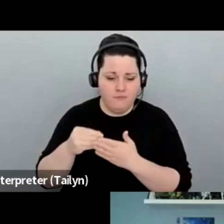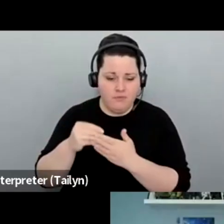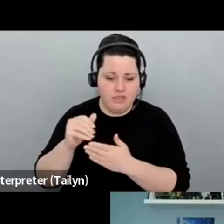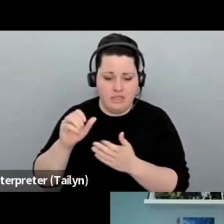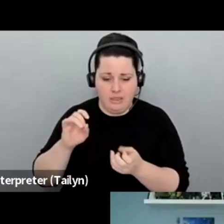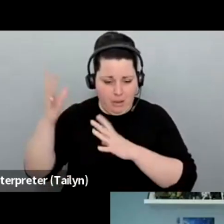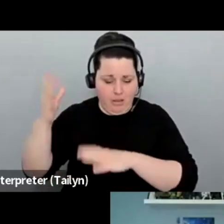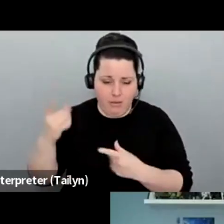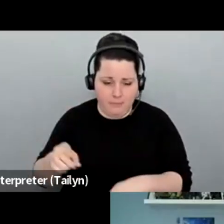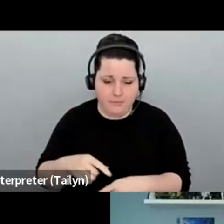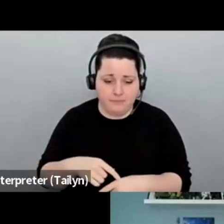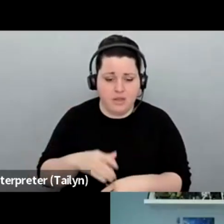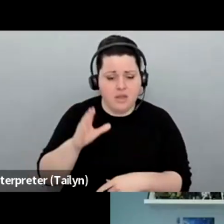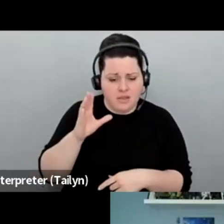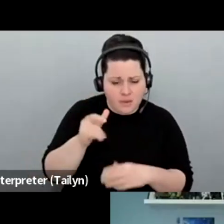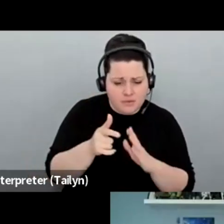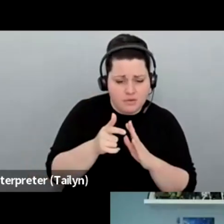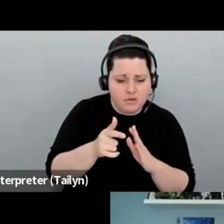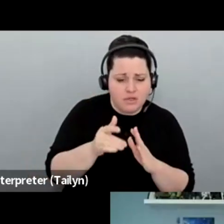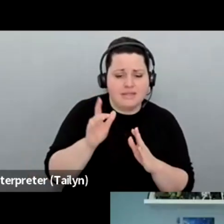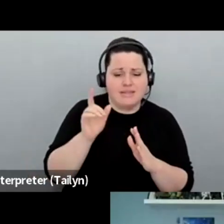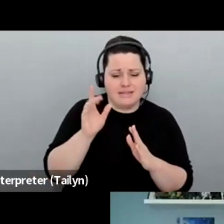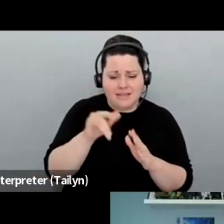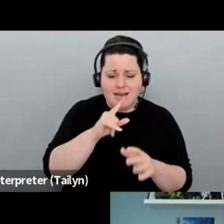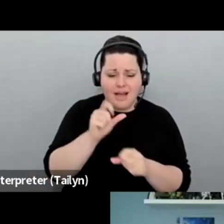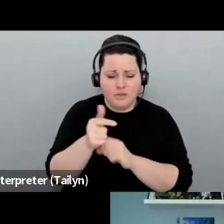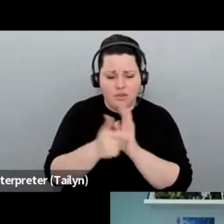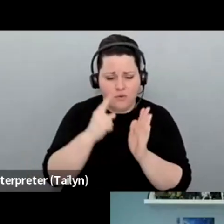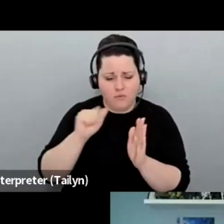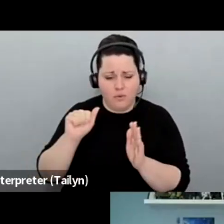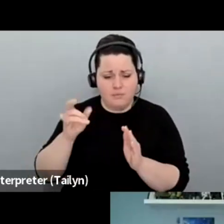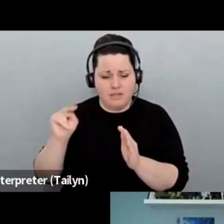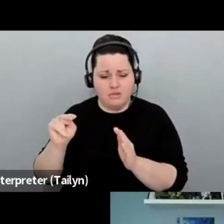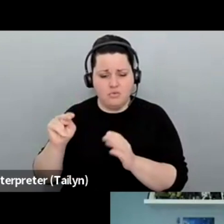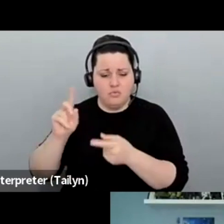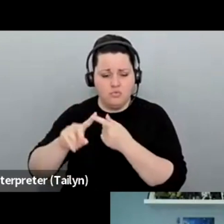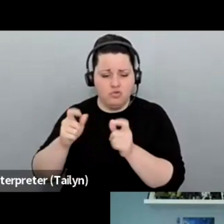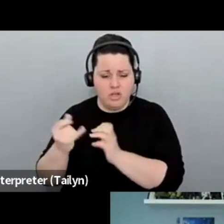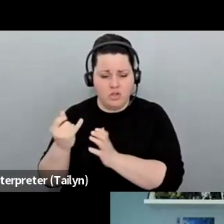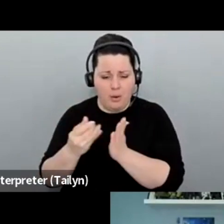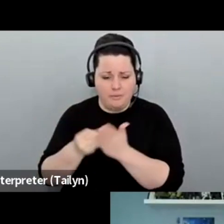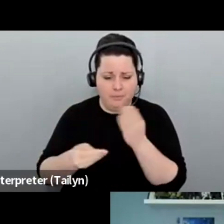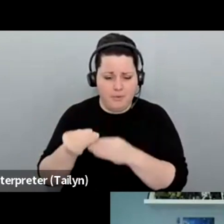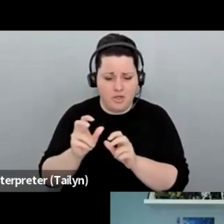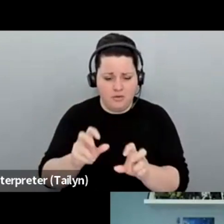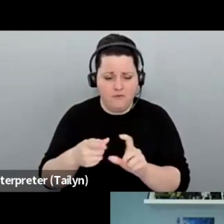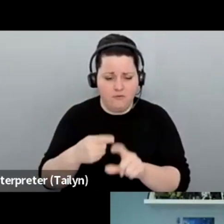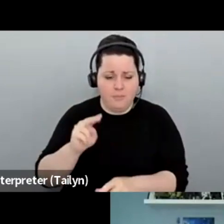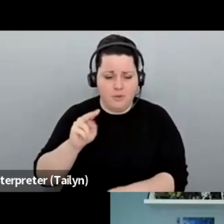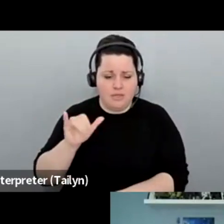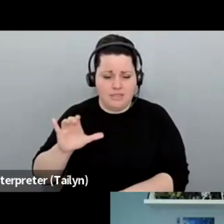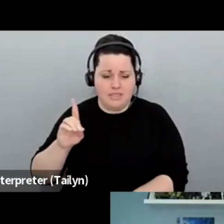It was legal, but is it actually legal for administration to change the arts budget allocation from the New York